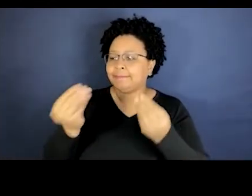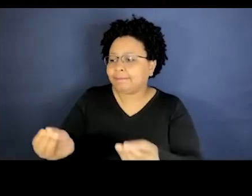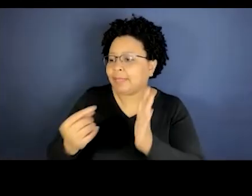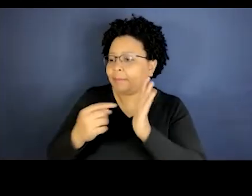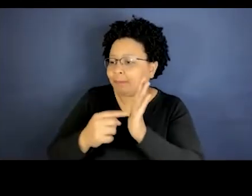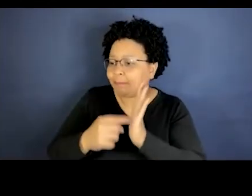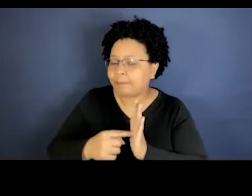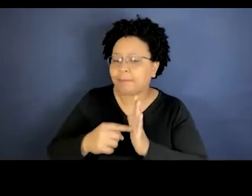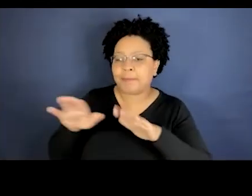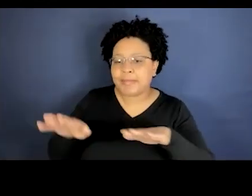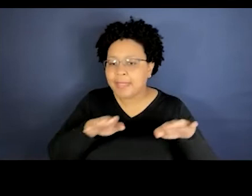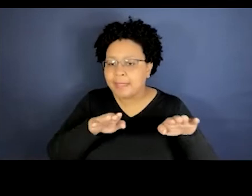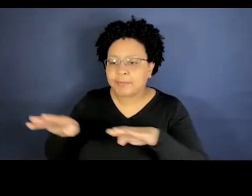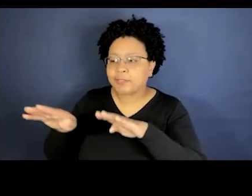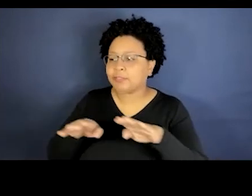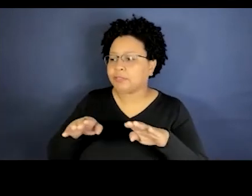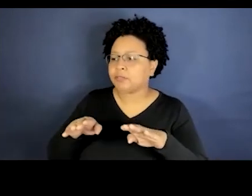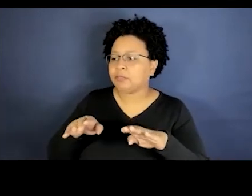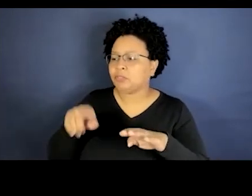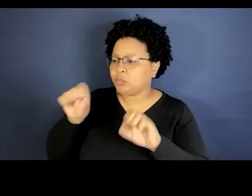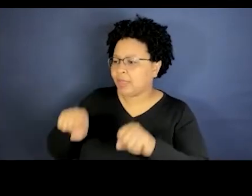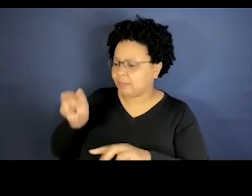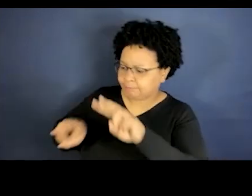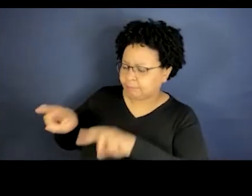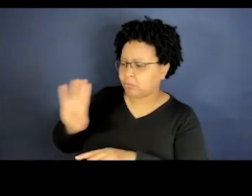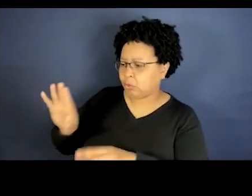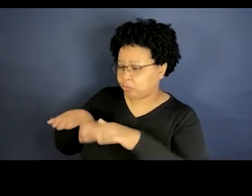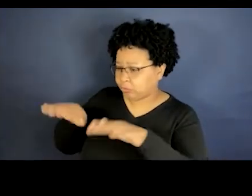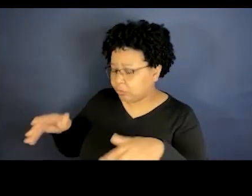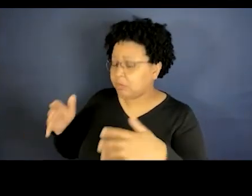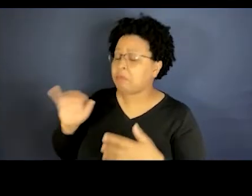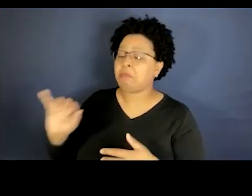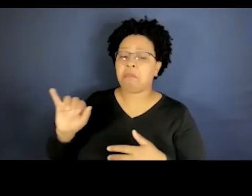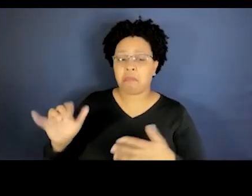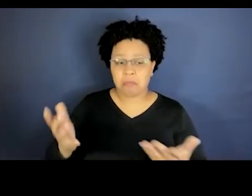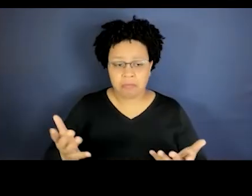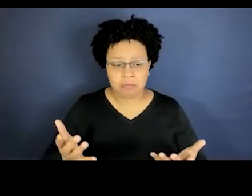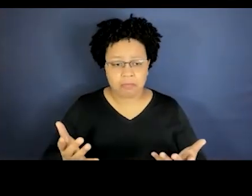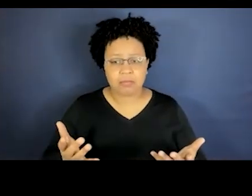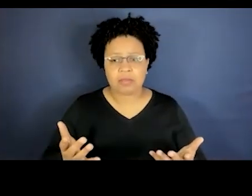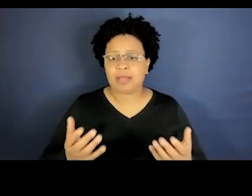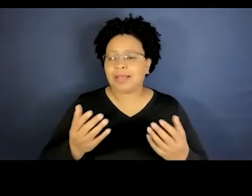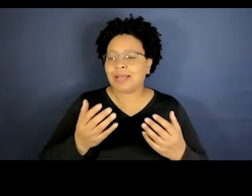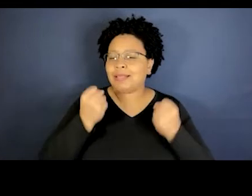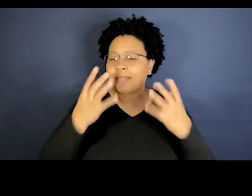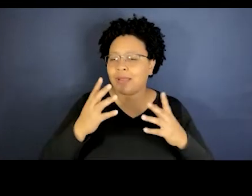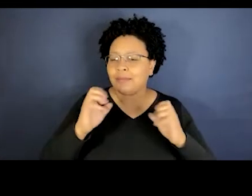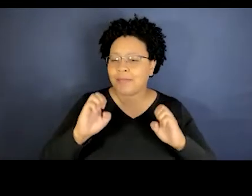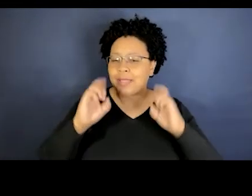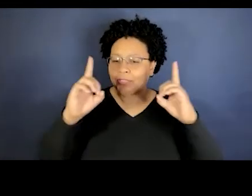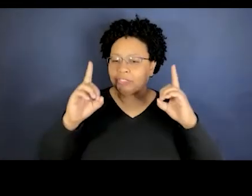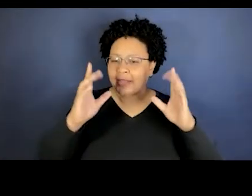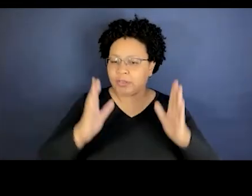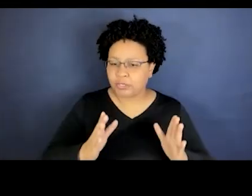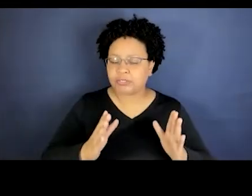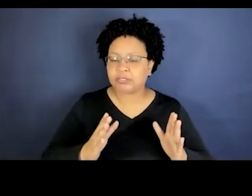professionals, educators, probably not intentionally, but sometimes probably out of neglect, don't always